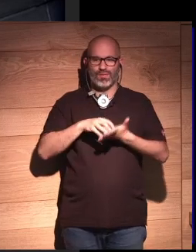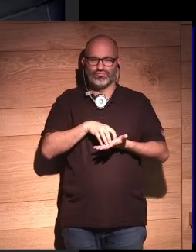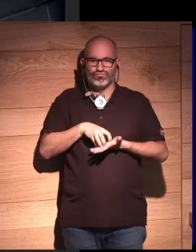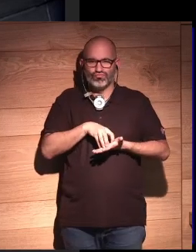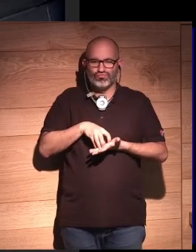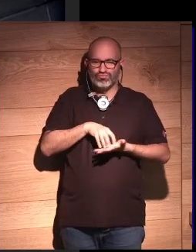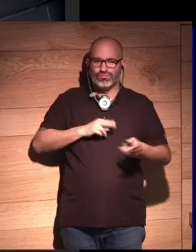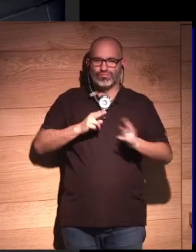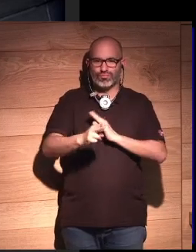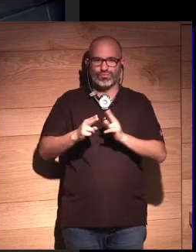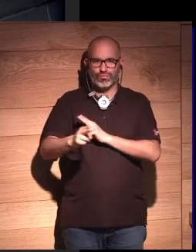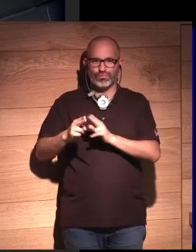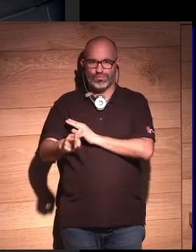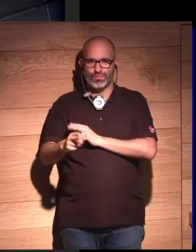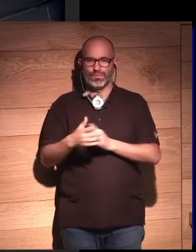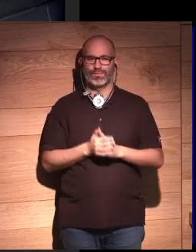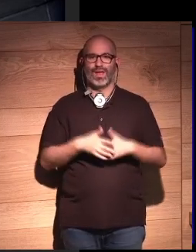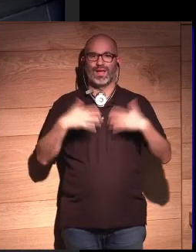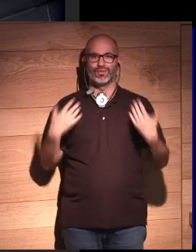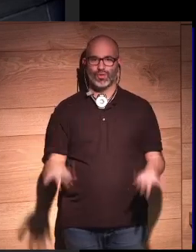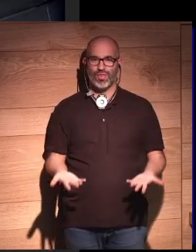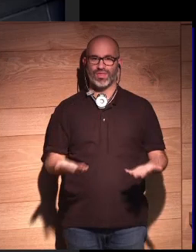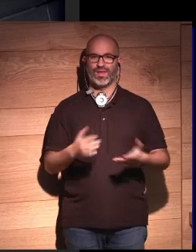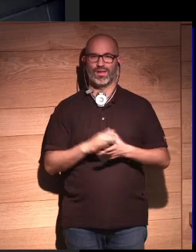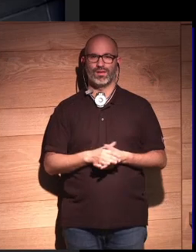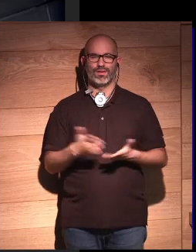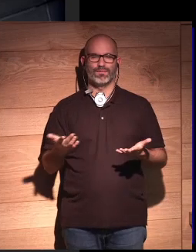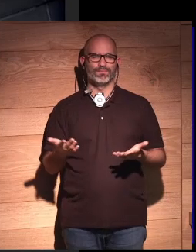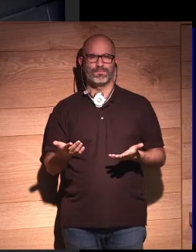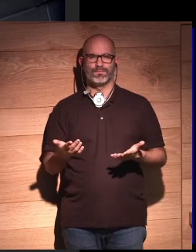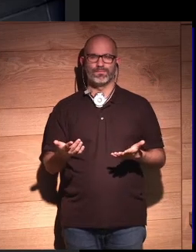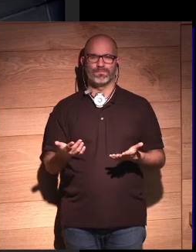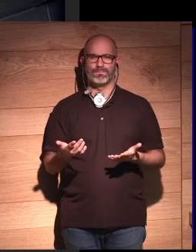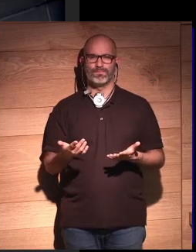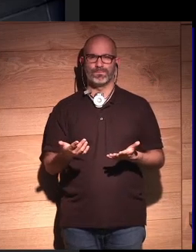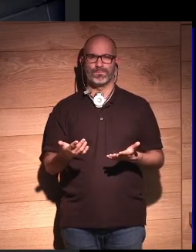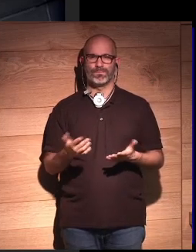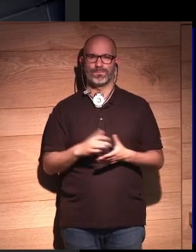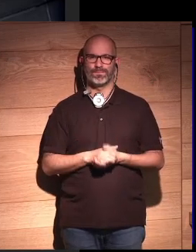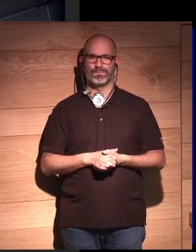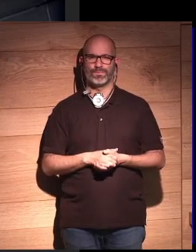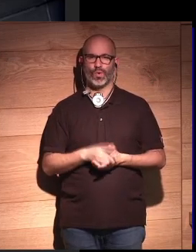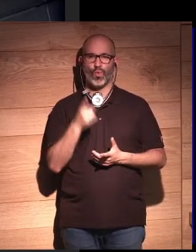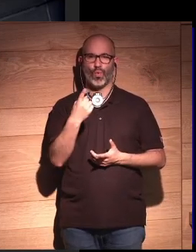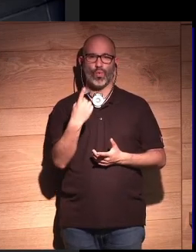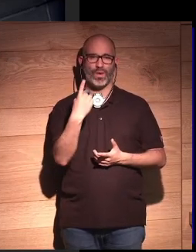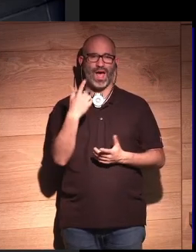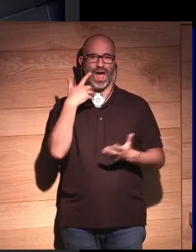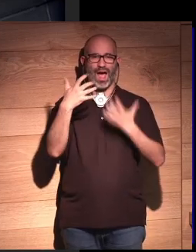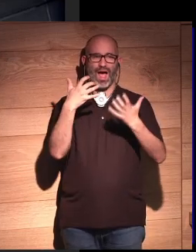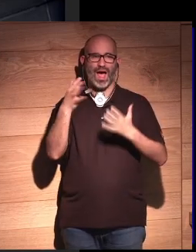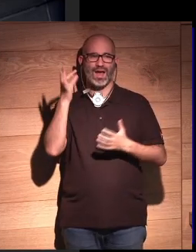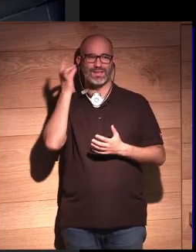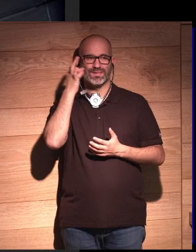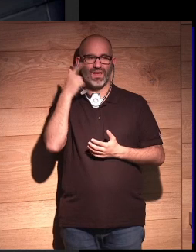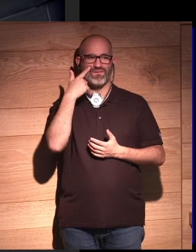of. One was a renowned artist, a Swiss artist named Peppelotti Rist. She made a